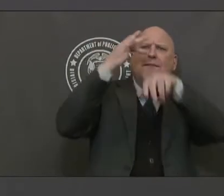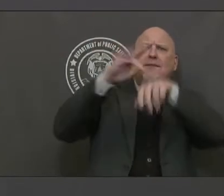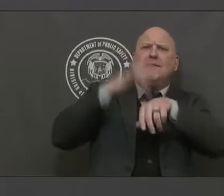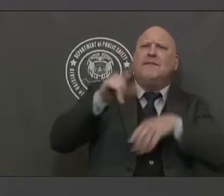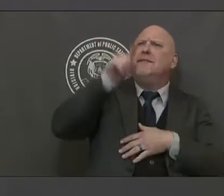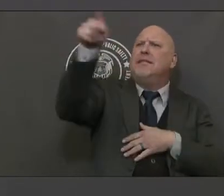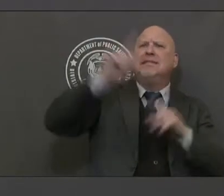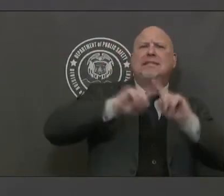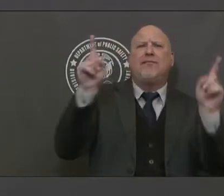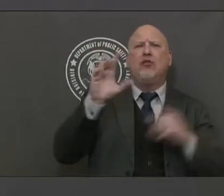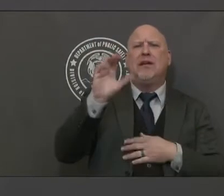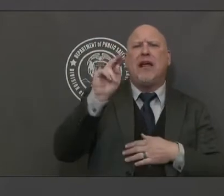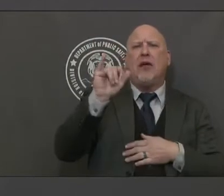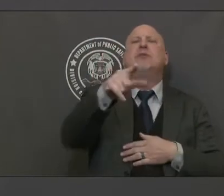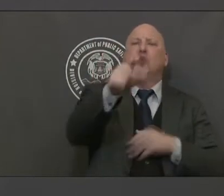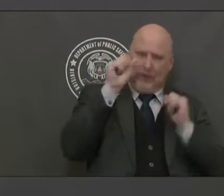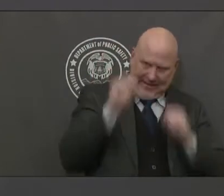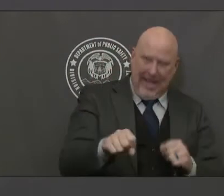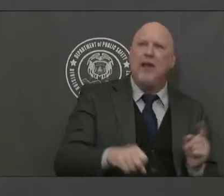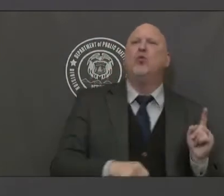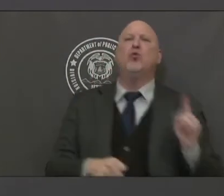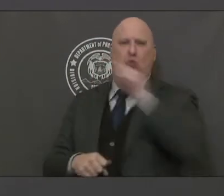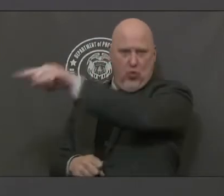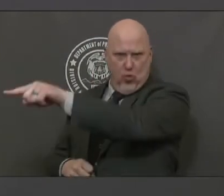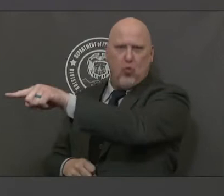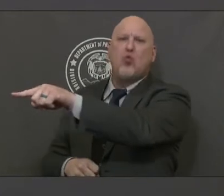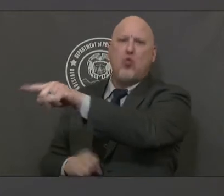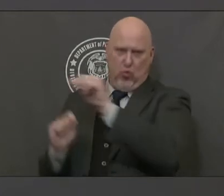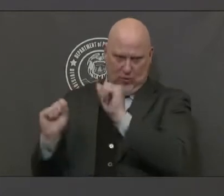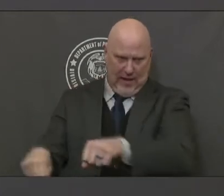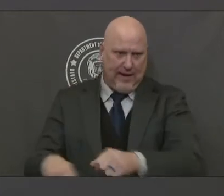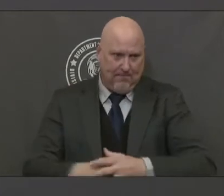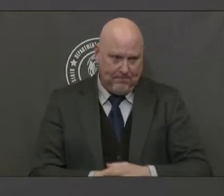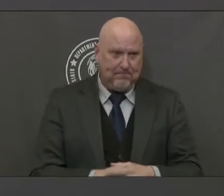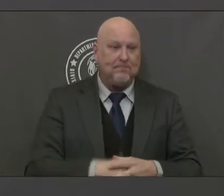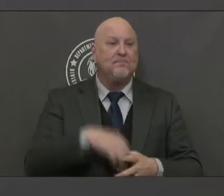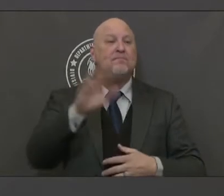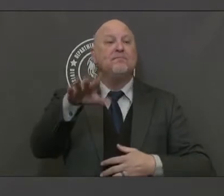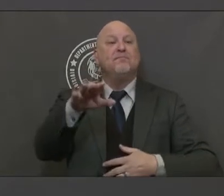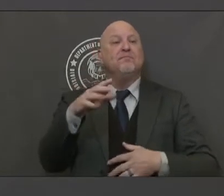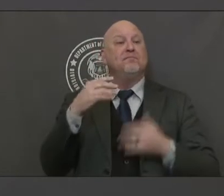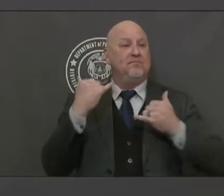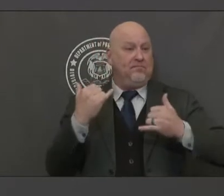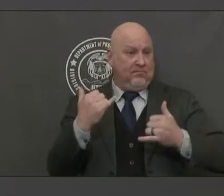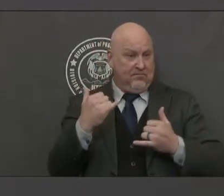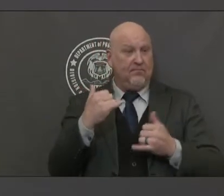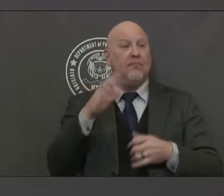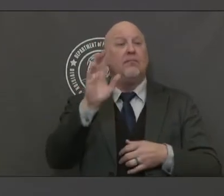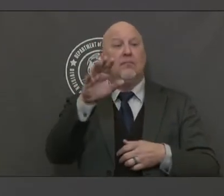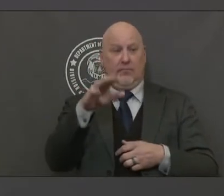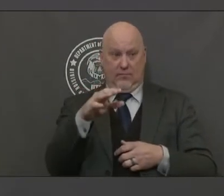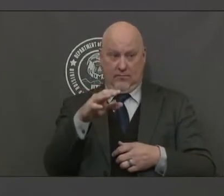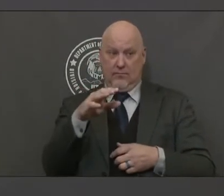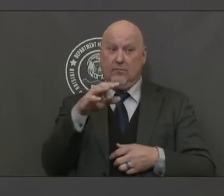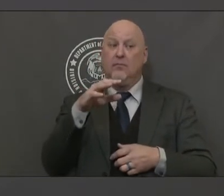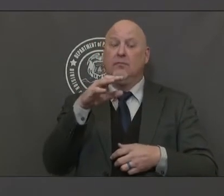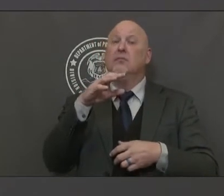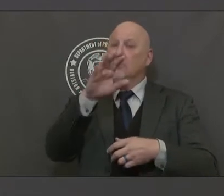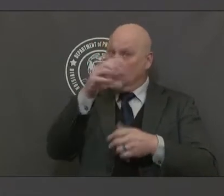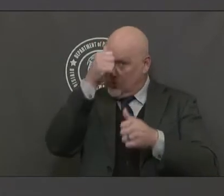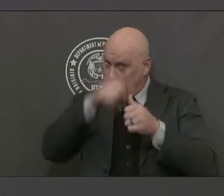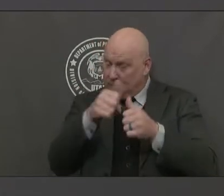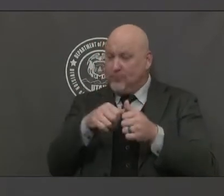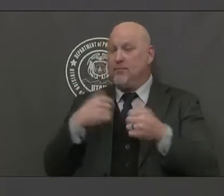Moderna, require 2 doses. So if you do get an appointment for your first dose of vaccine in